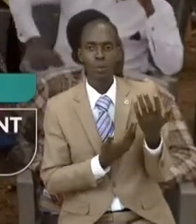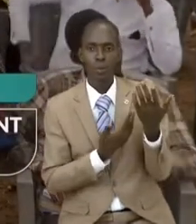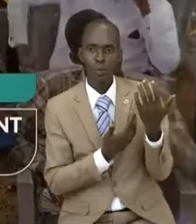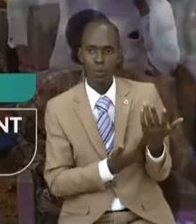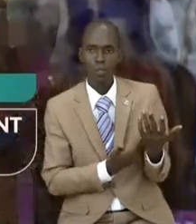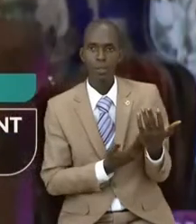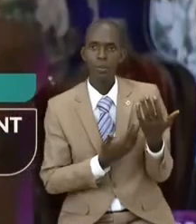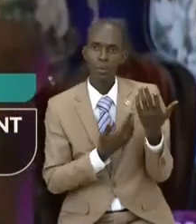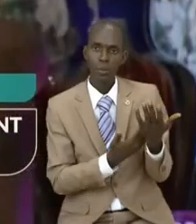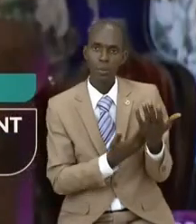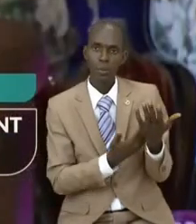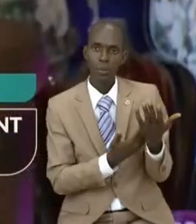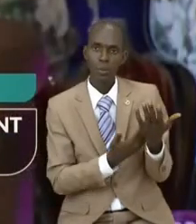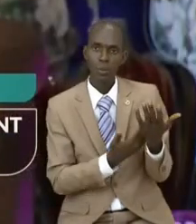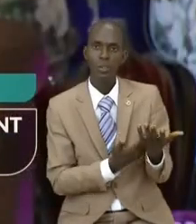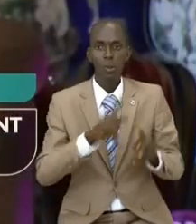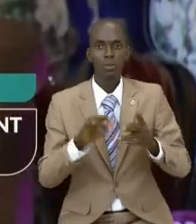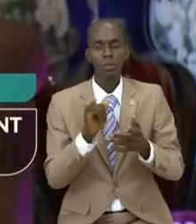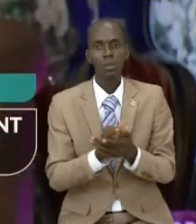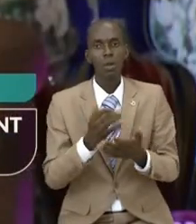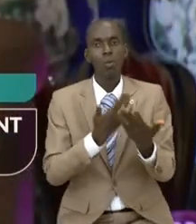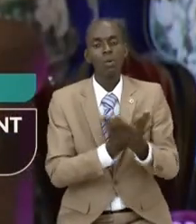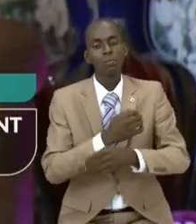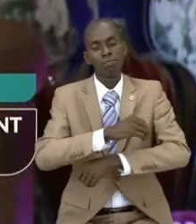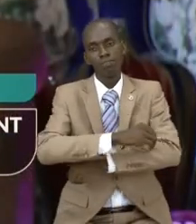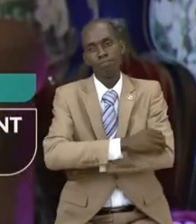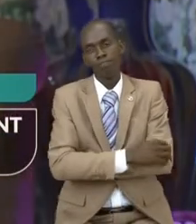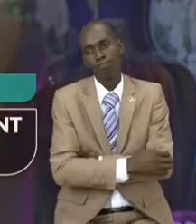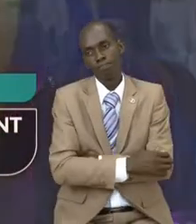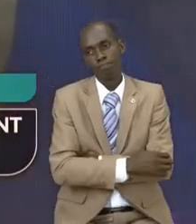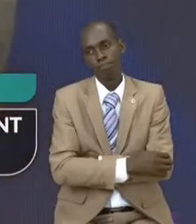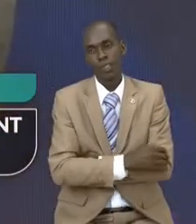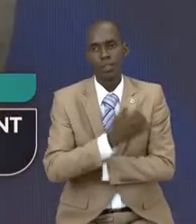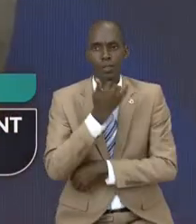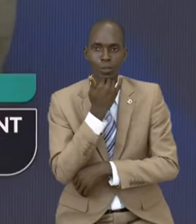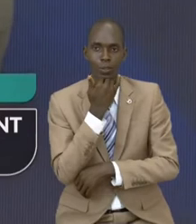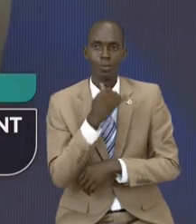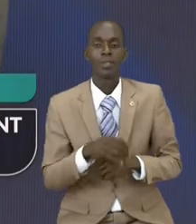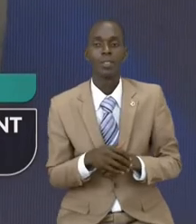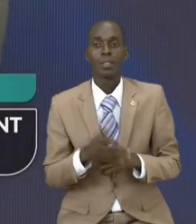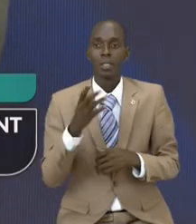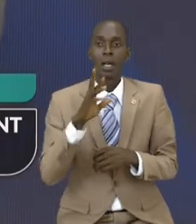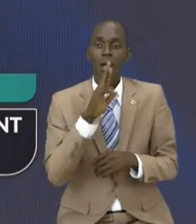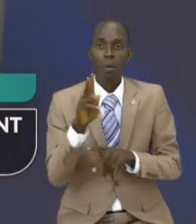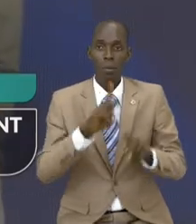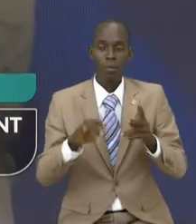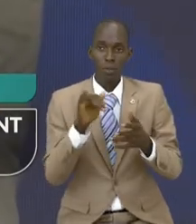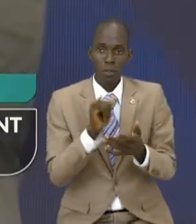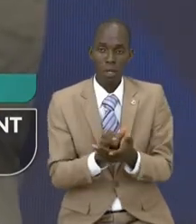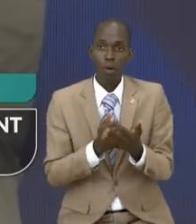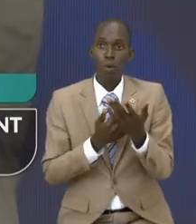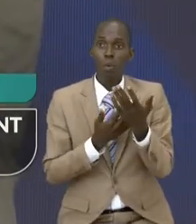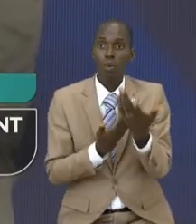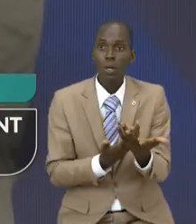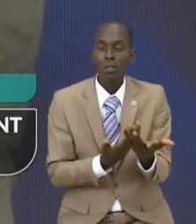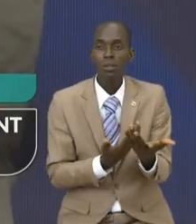wait. There are people that wait with their hands folded. The people that wait with